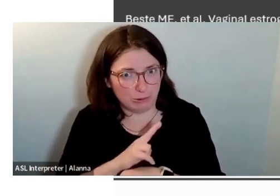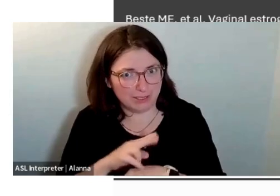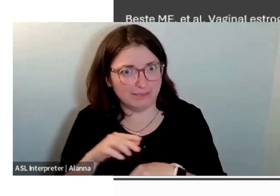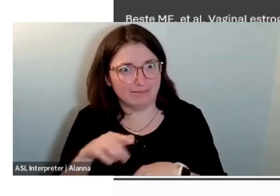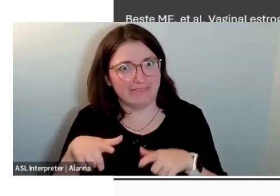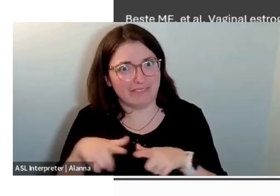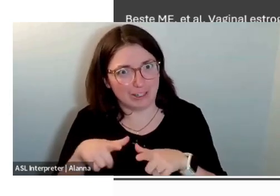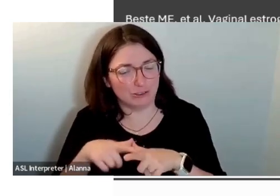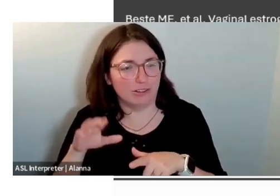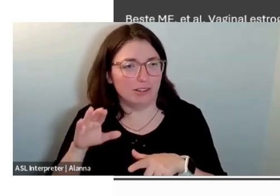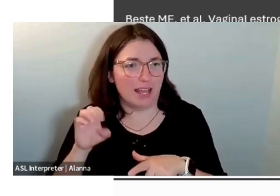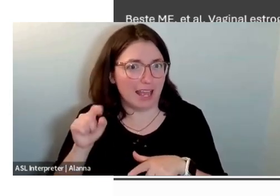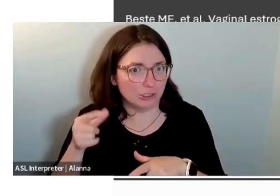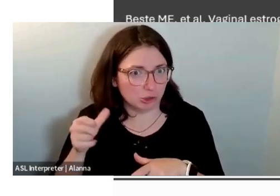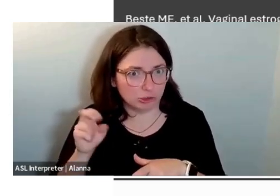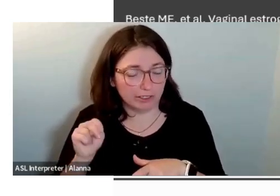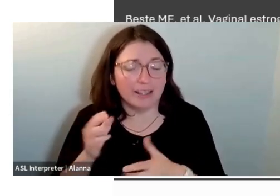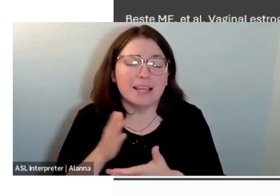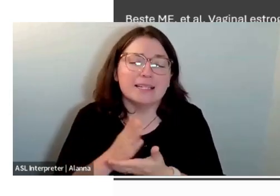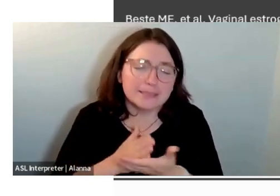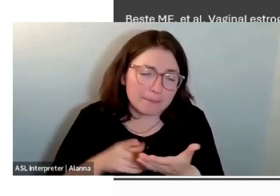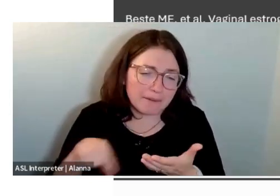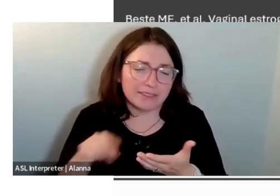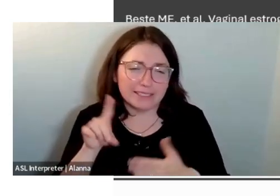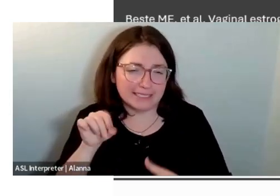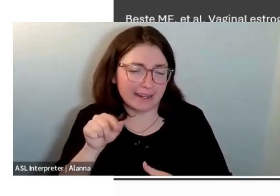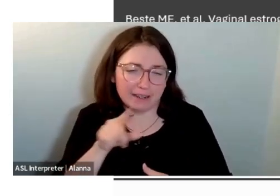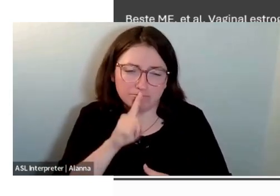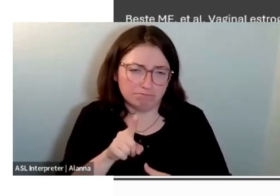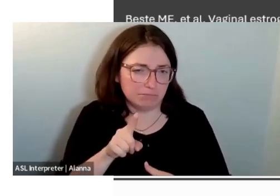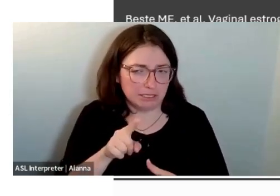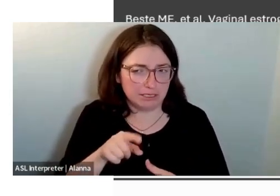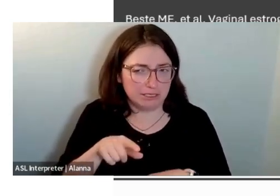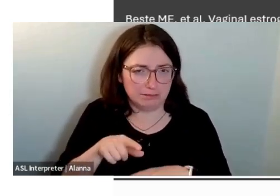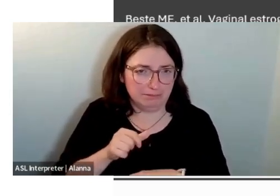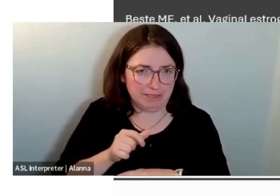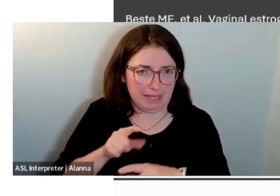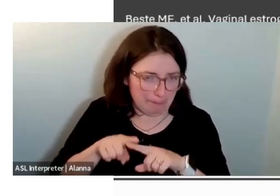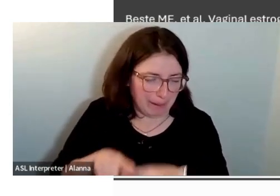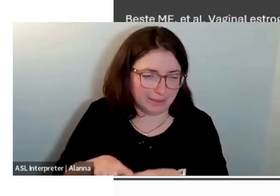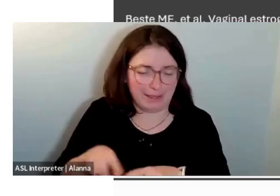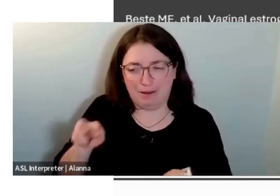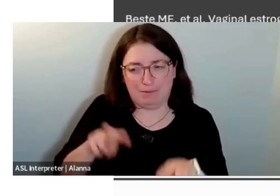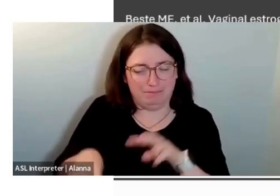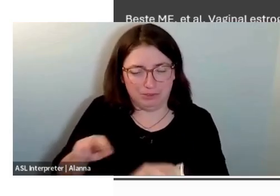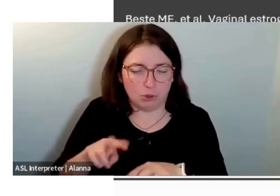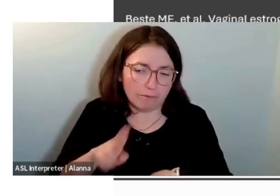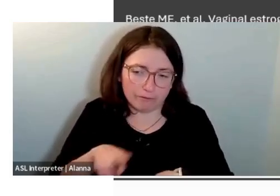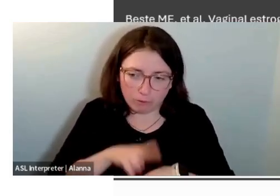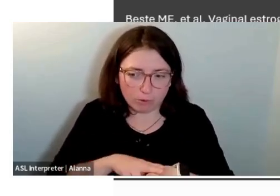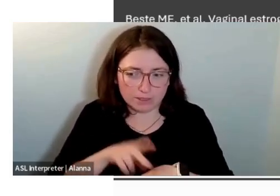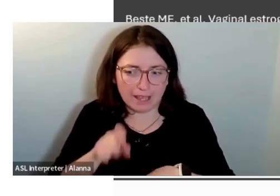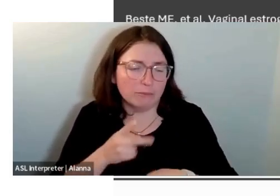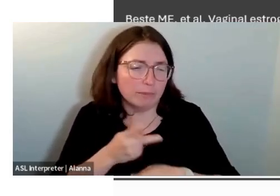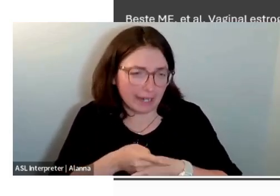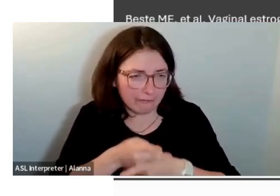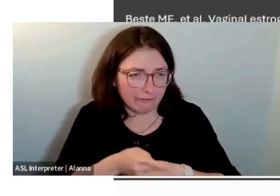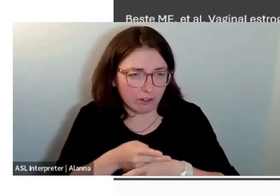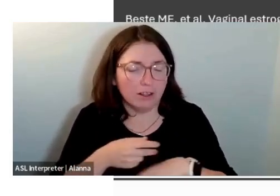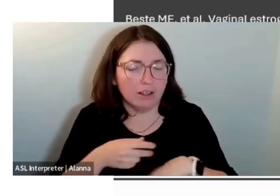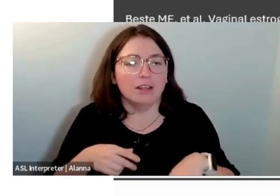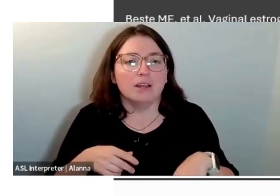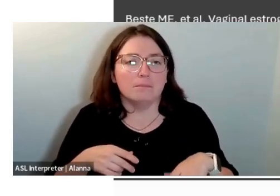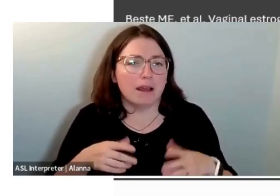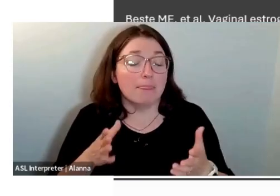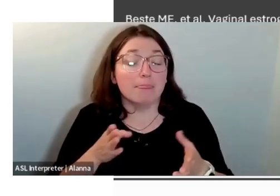Some of this data is observational, so that is certainly a caution. And the main area